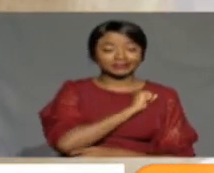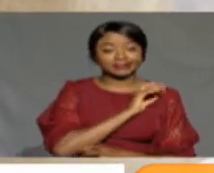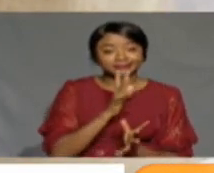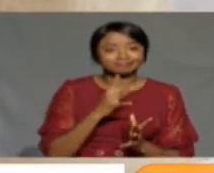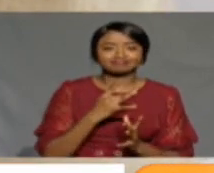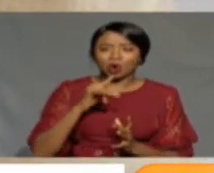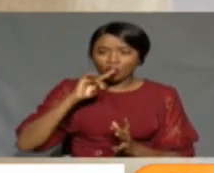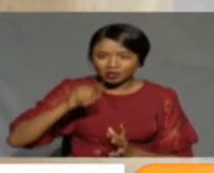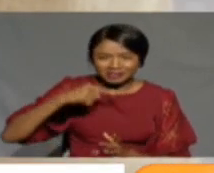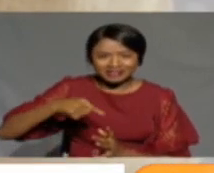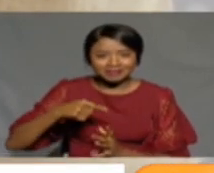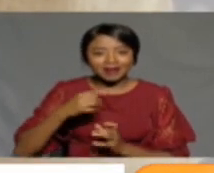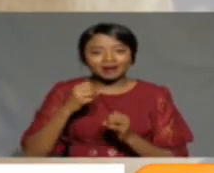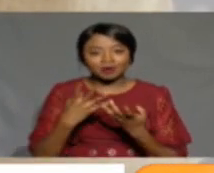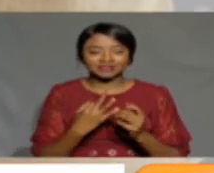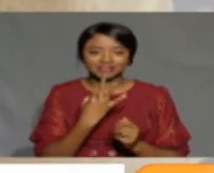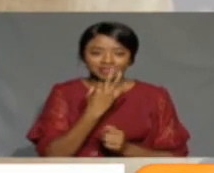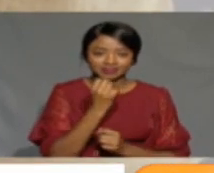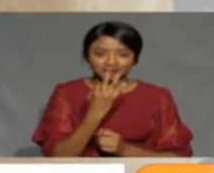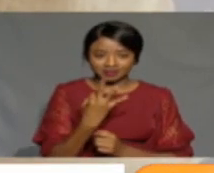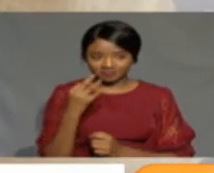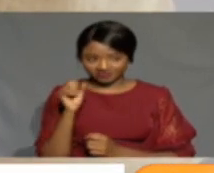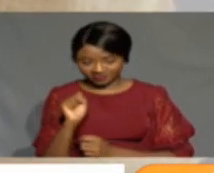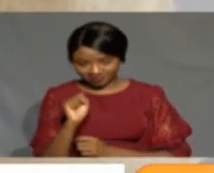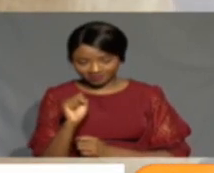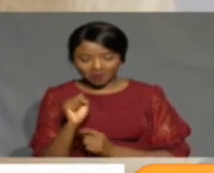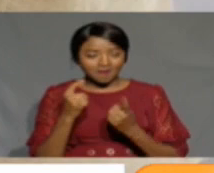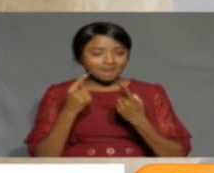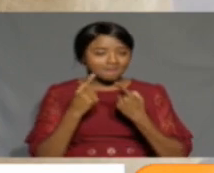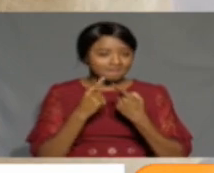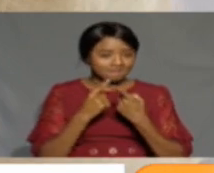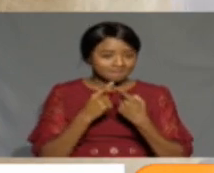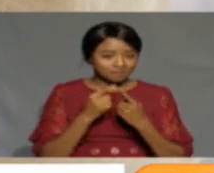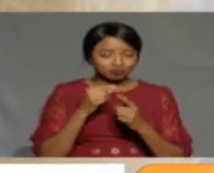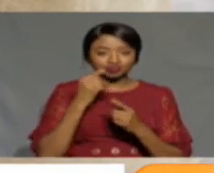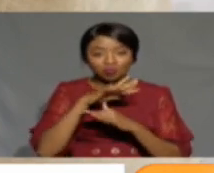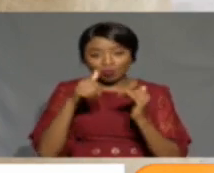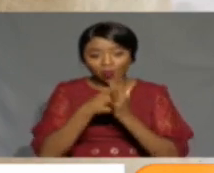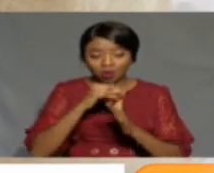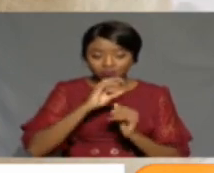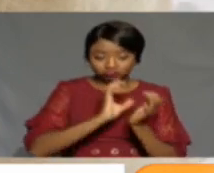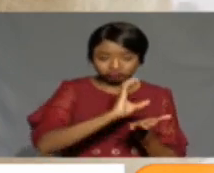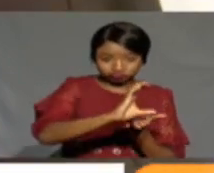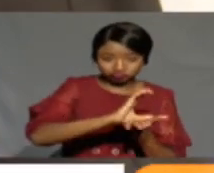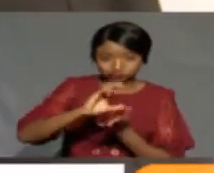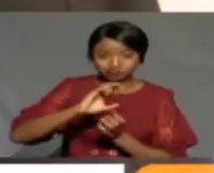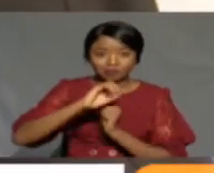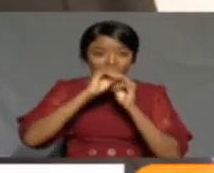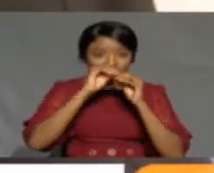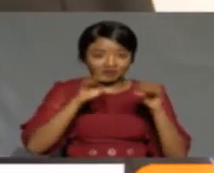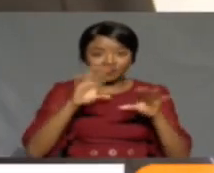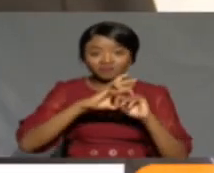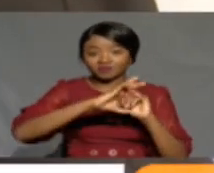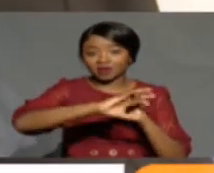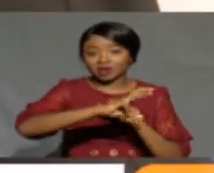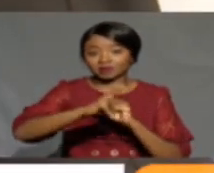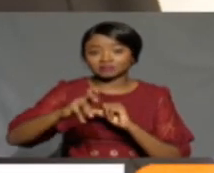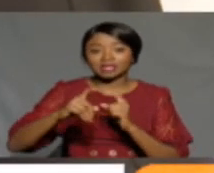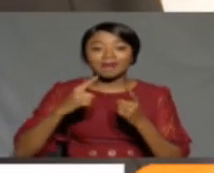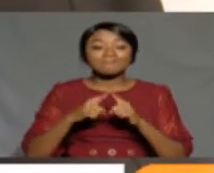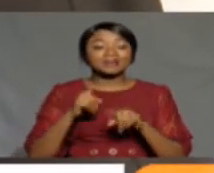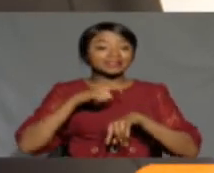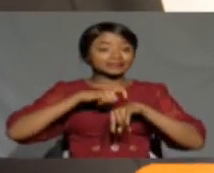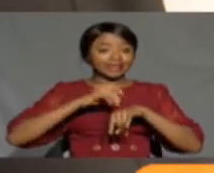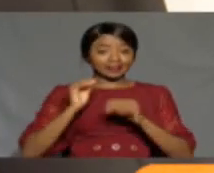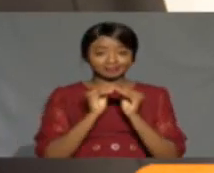335 billion shillings allocation to devolved units in the 2019-2020 financial year. The Senate, following a meeting